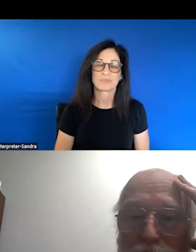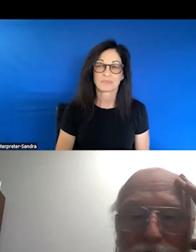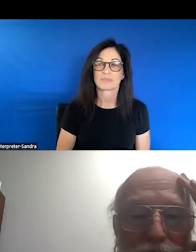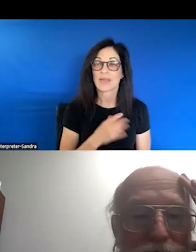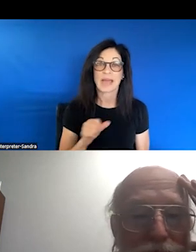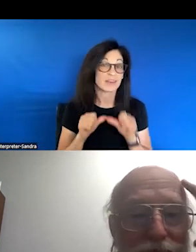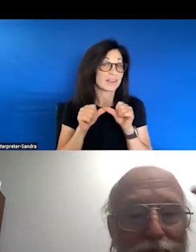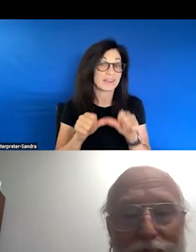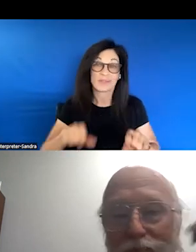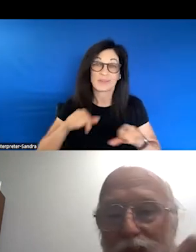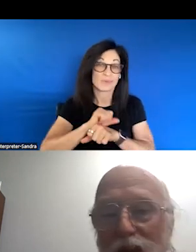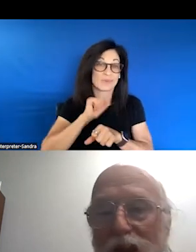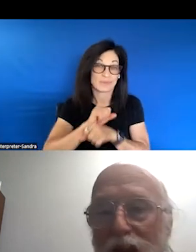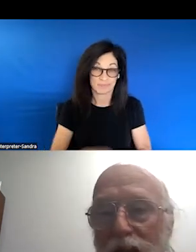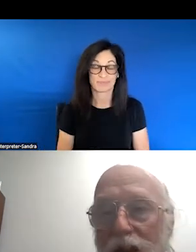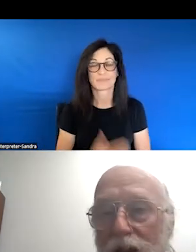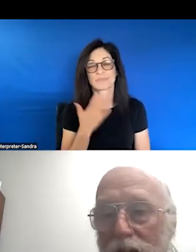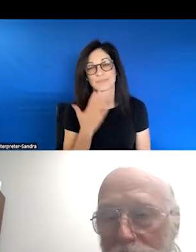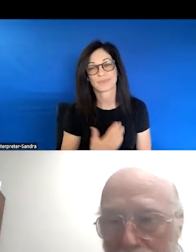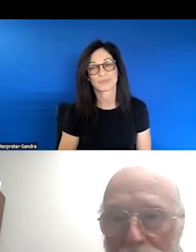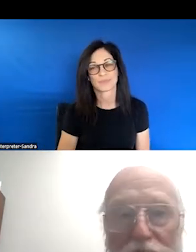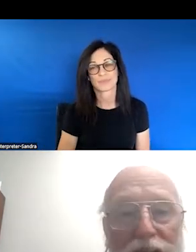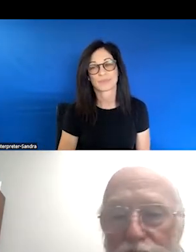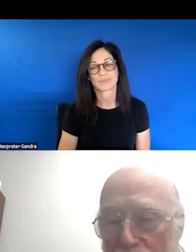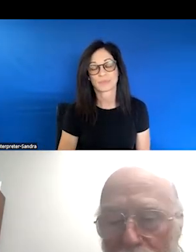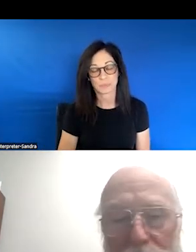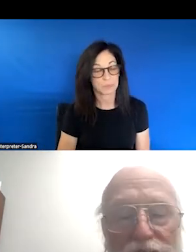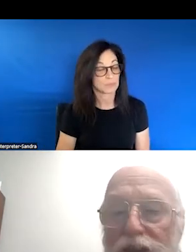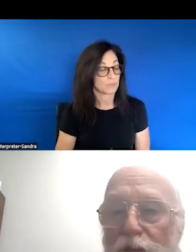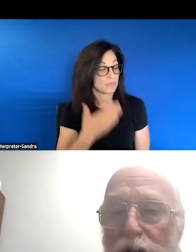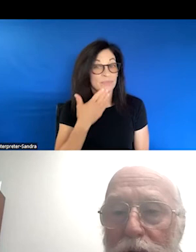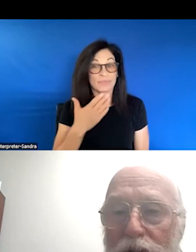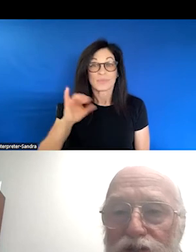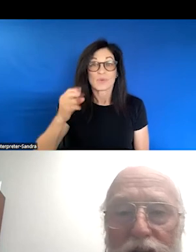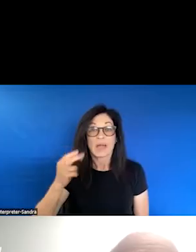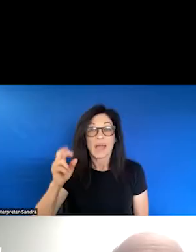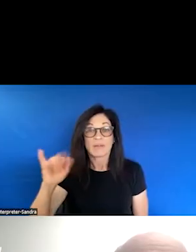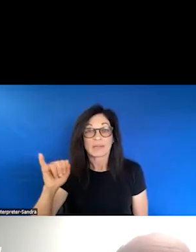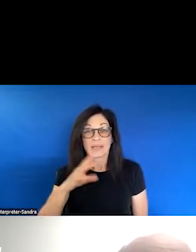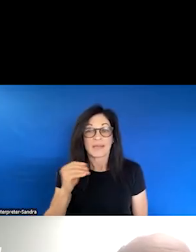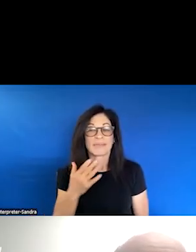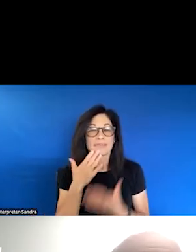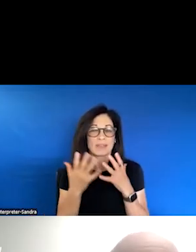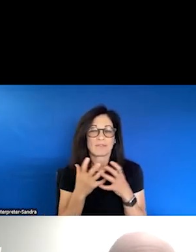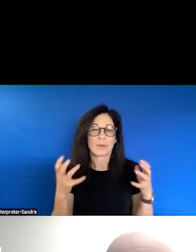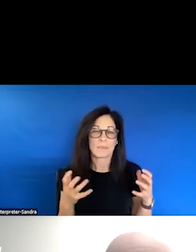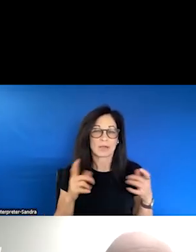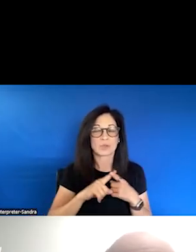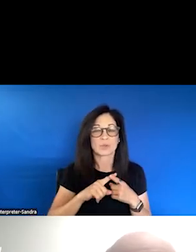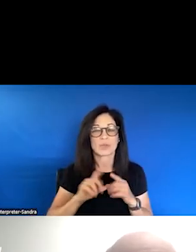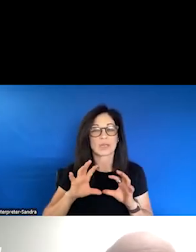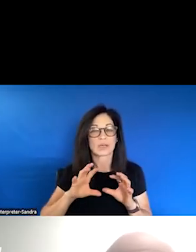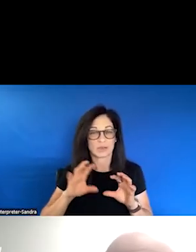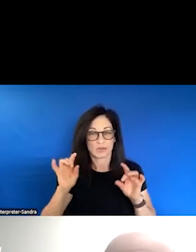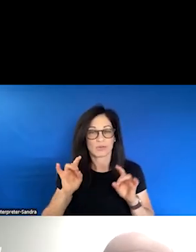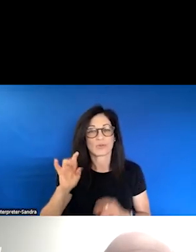continue these efforts. Thank you. Thank you, Johari, and thank you very much to the Crisis Jam for letting